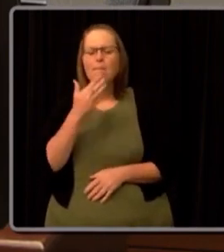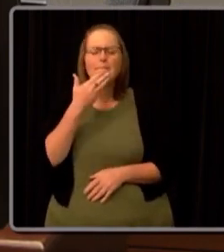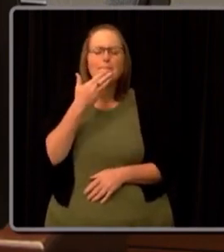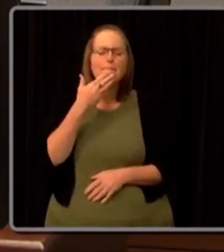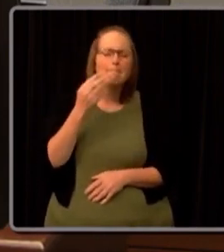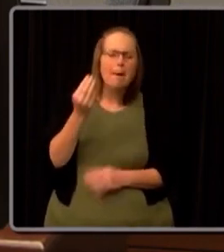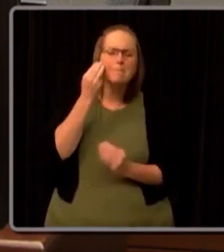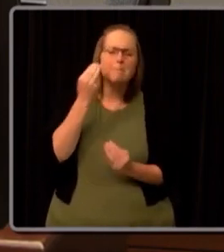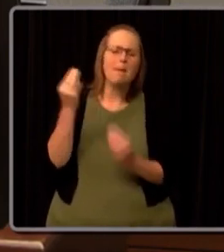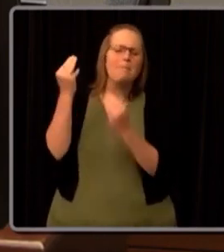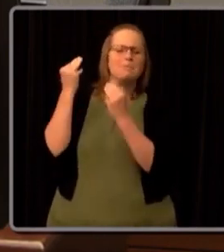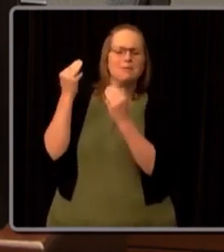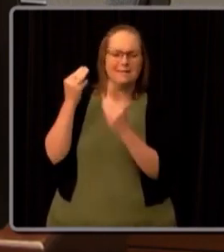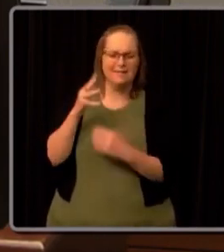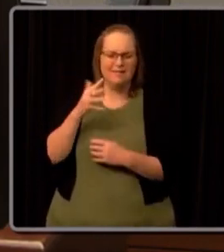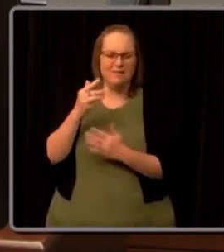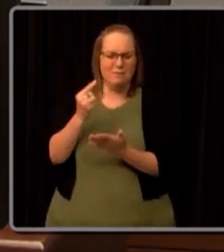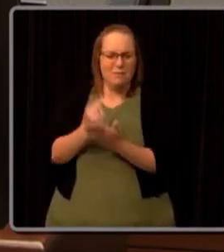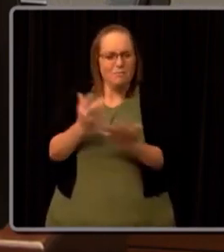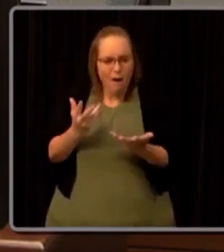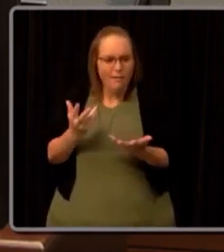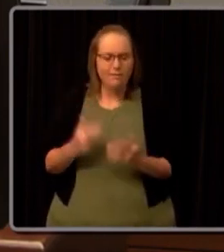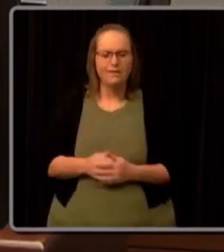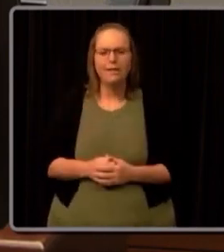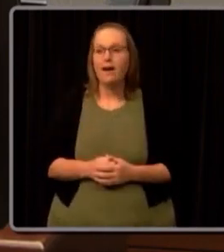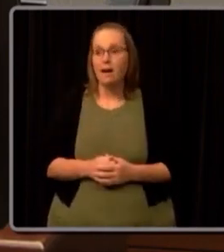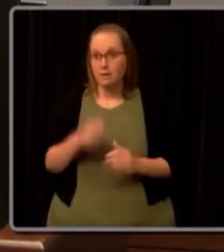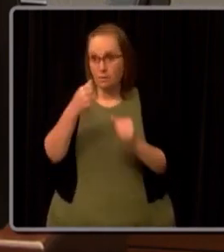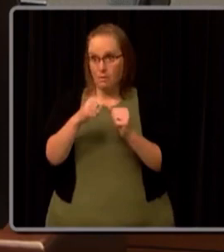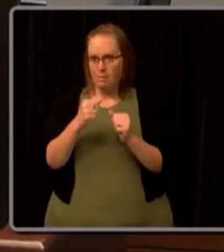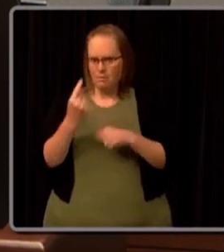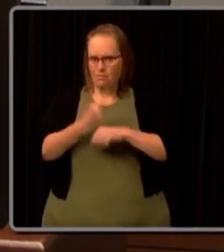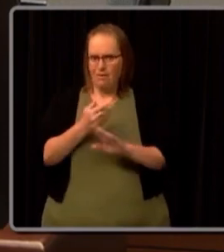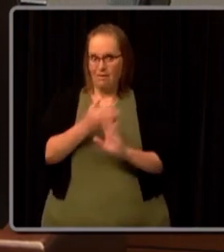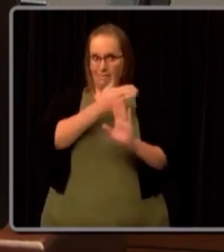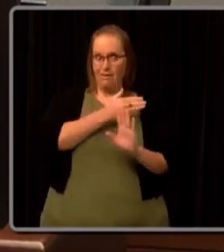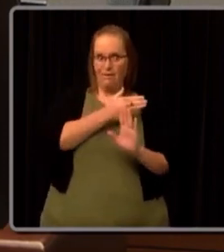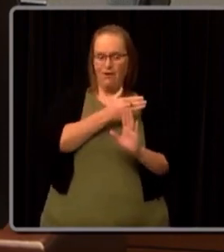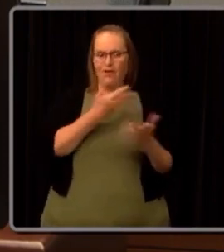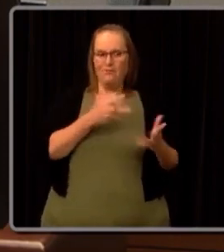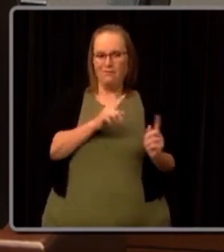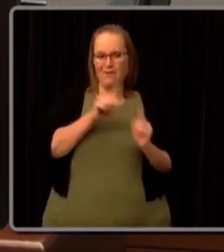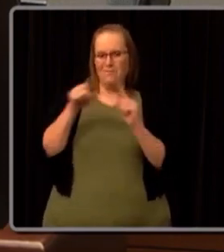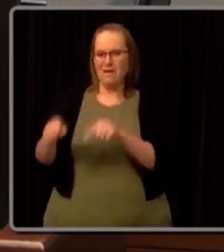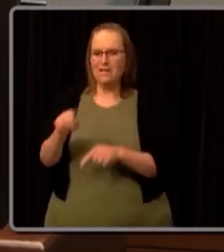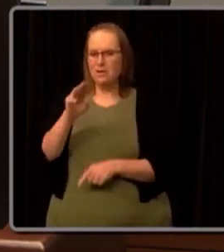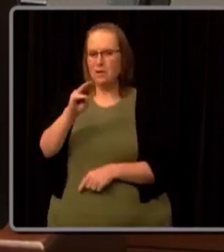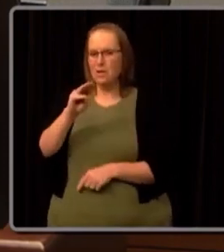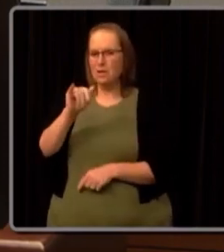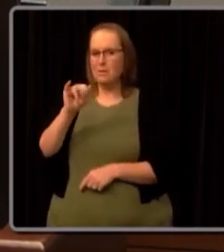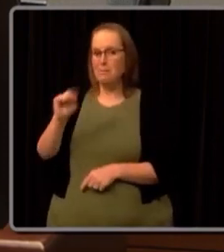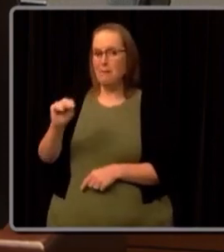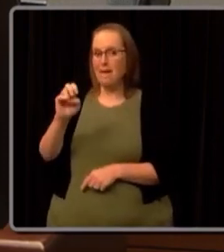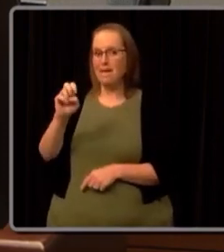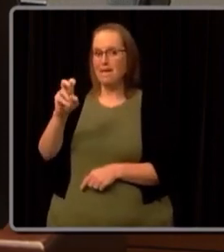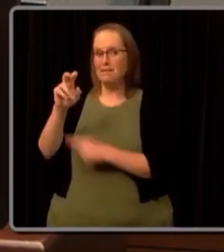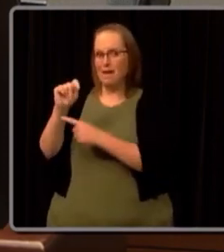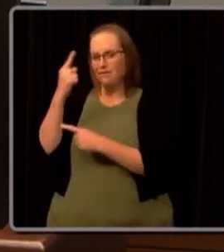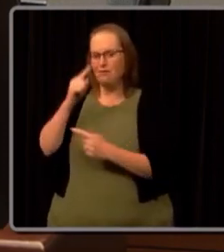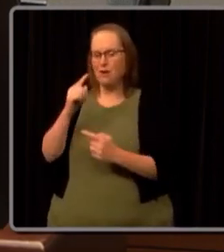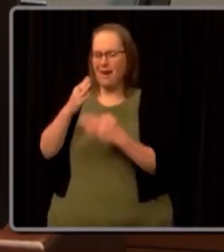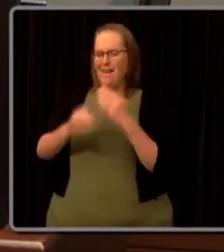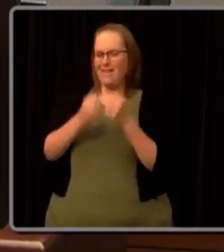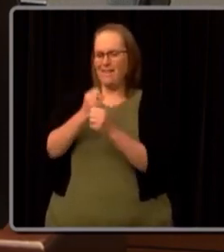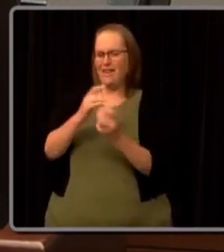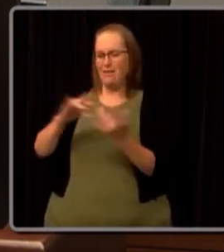of 5th grade? And I want you to keep in mind that the day before, we'd gone to main event for our end of the year field trip. So I kind